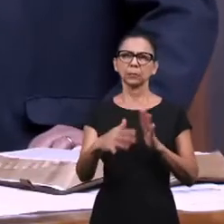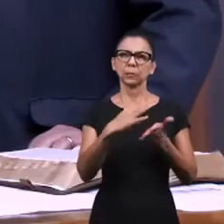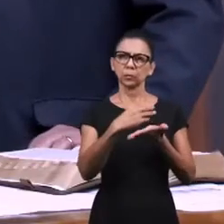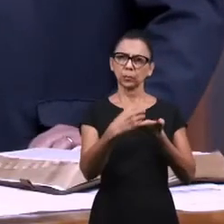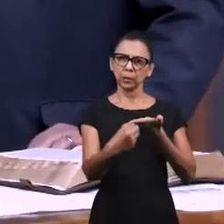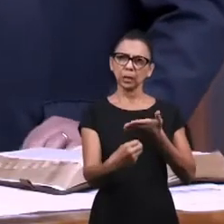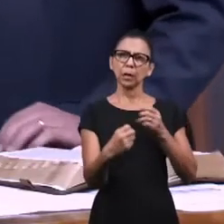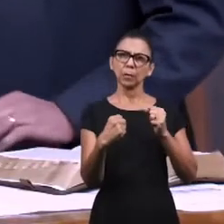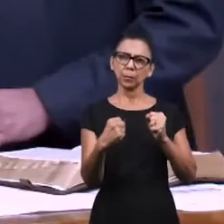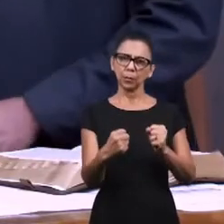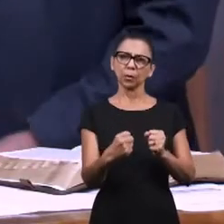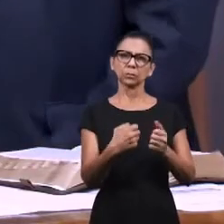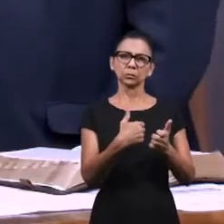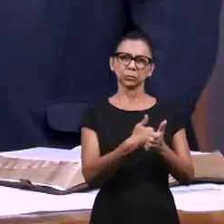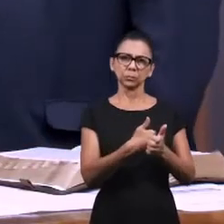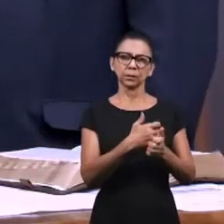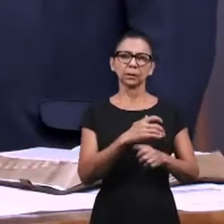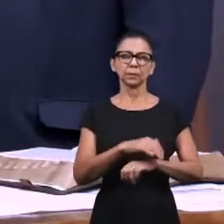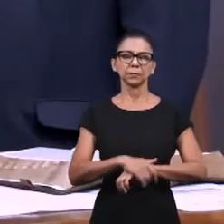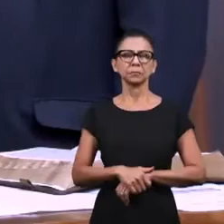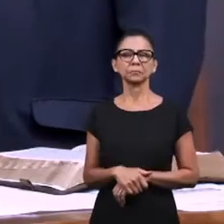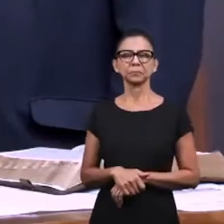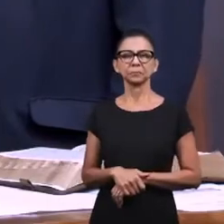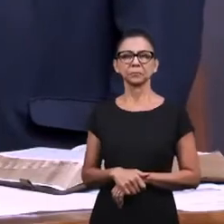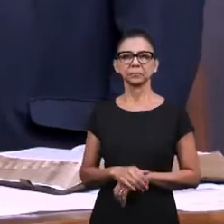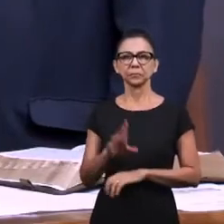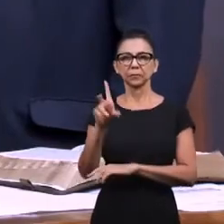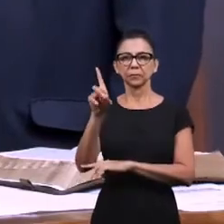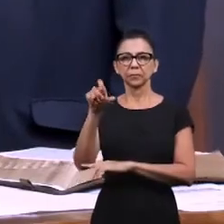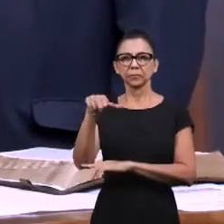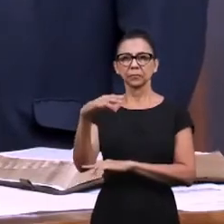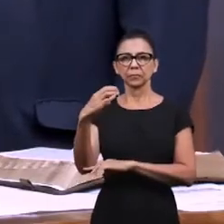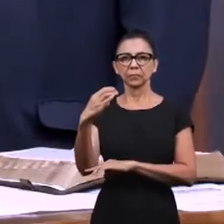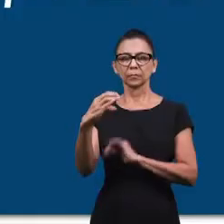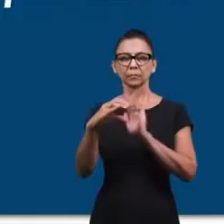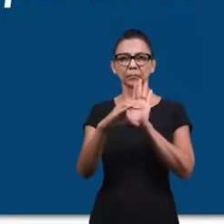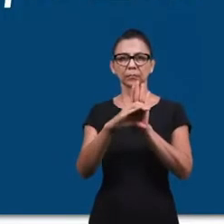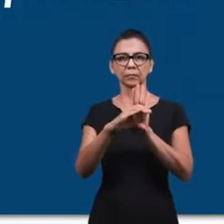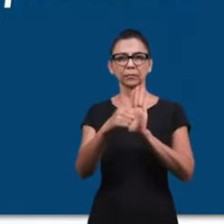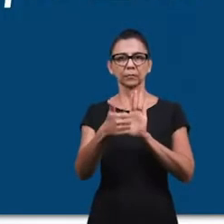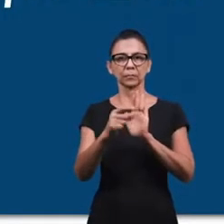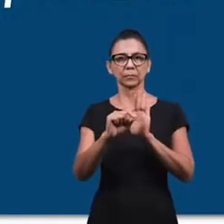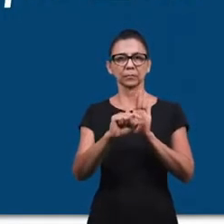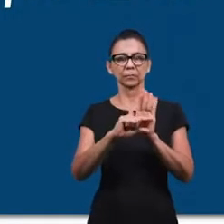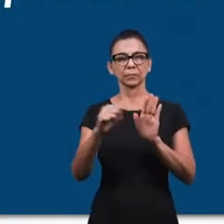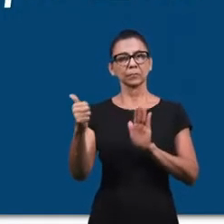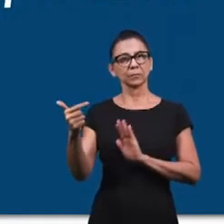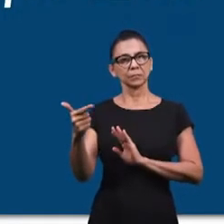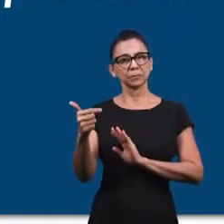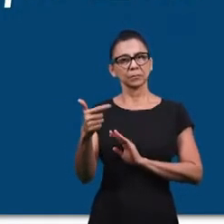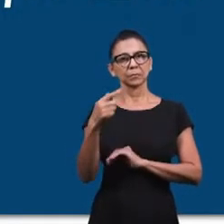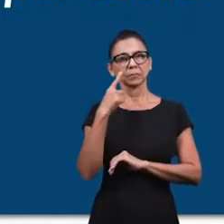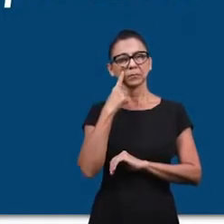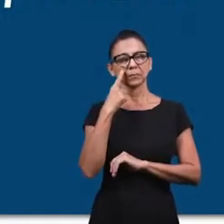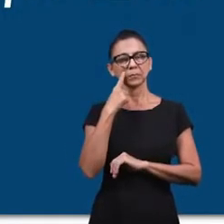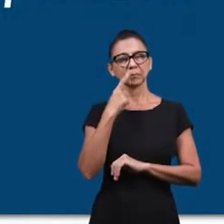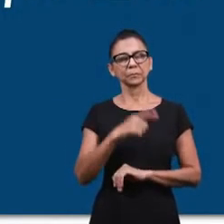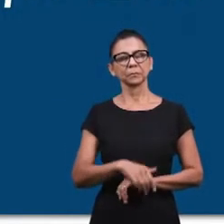on the screen and you can accompany us here. Daniel chapter 10, verse 12. So let us